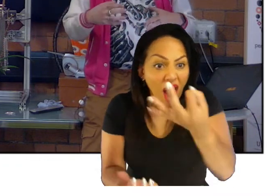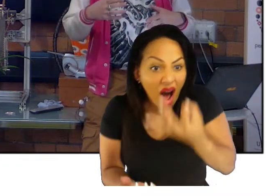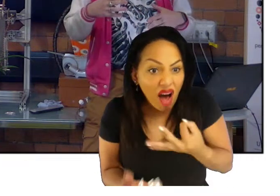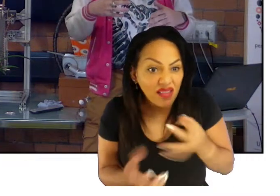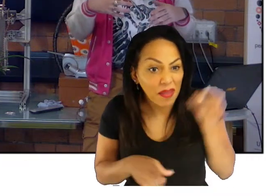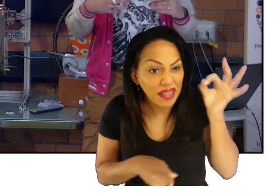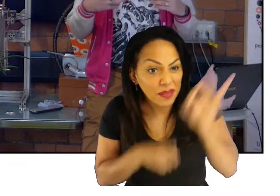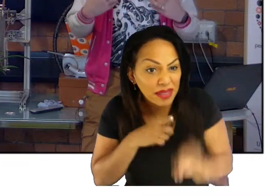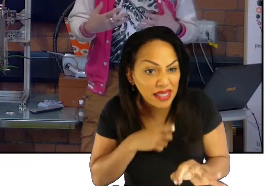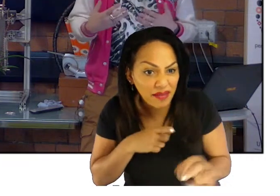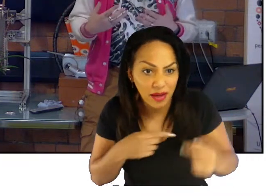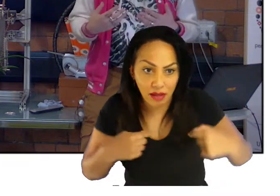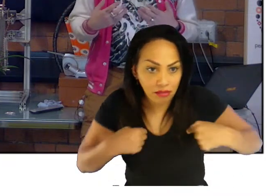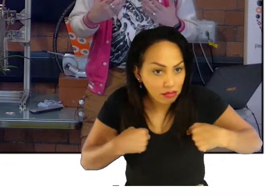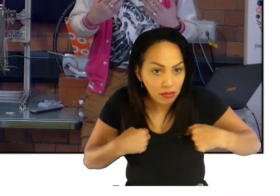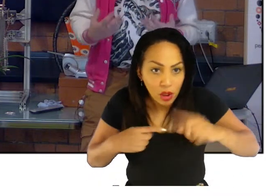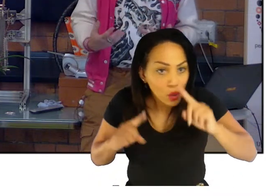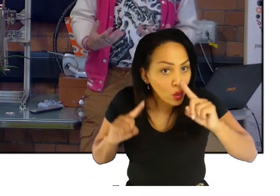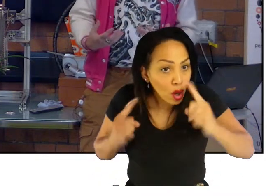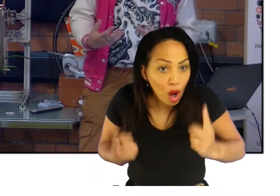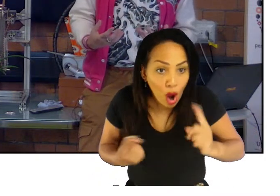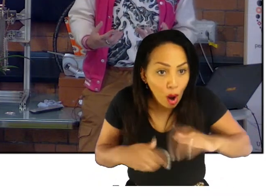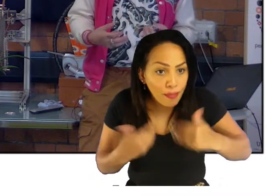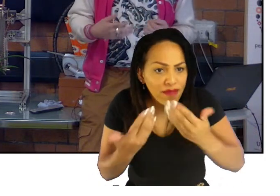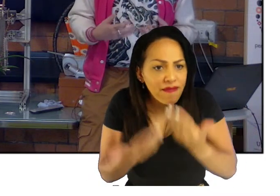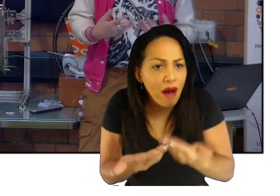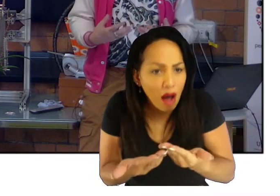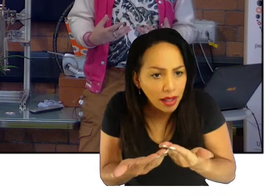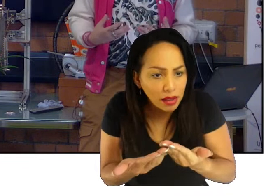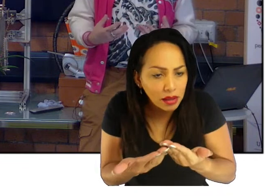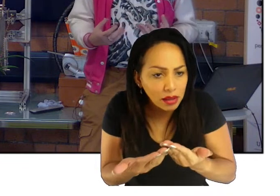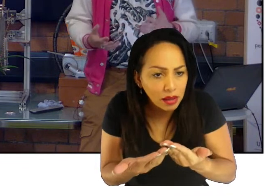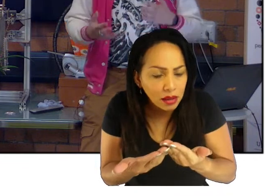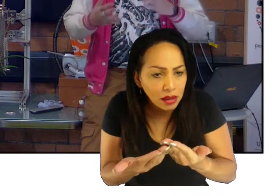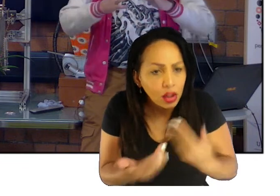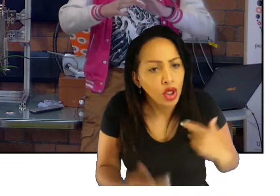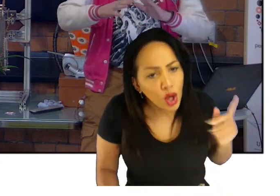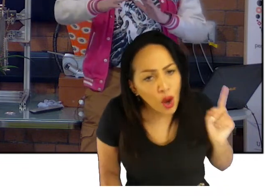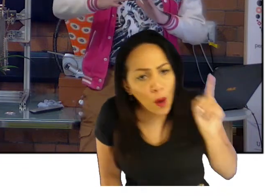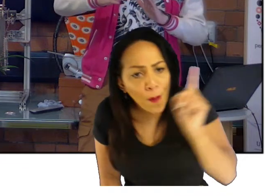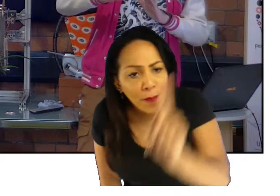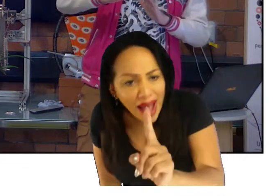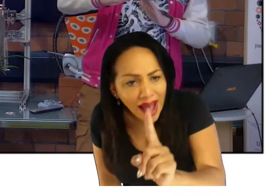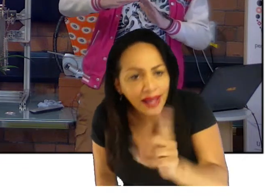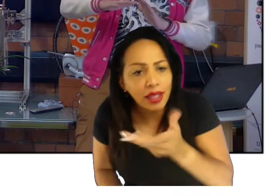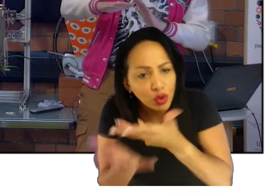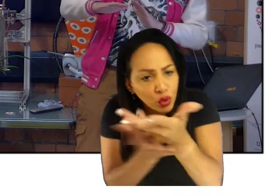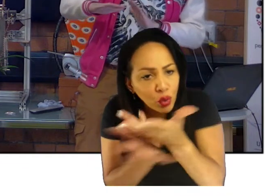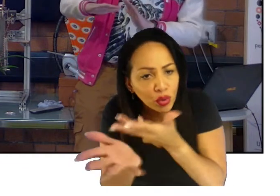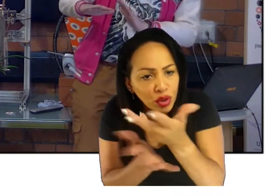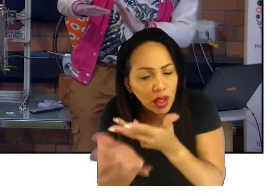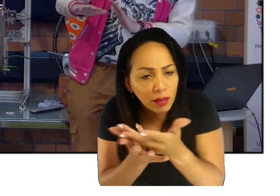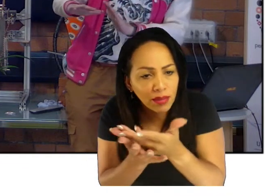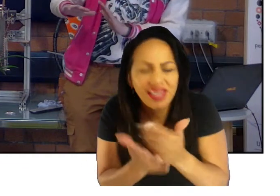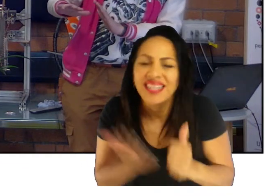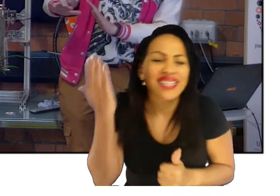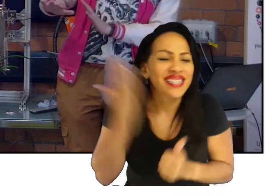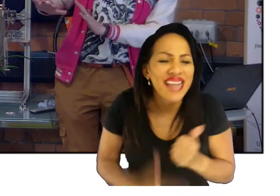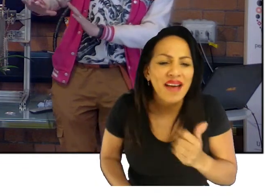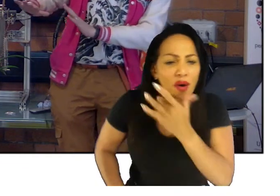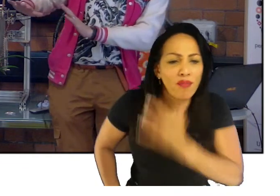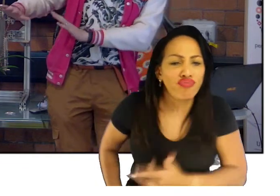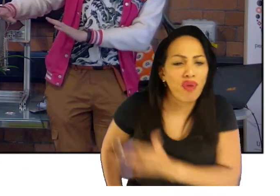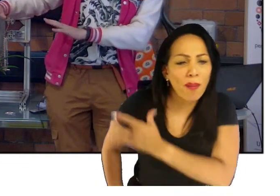Don't say that you will meet that need or meet that request and just slowly